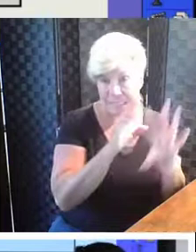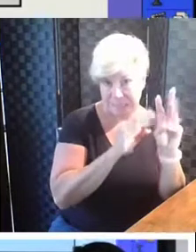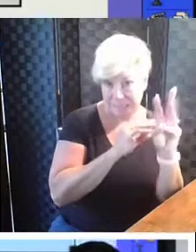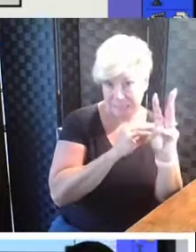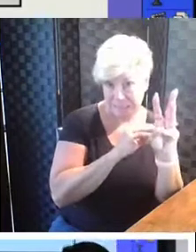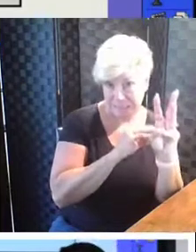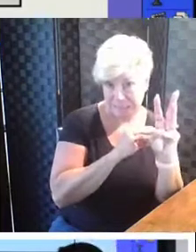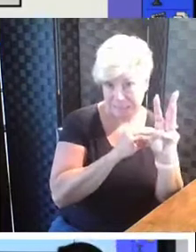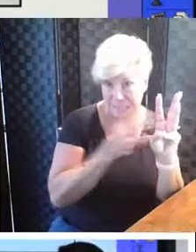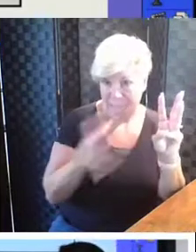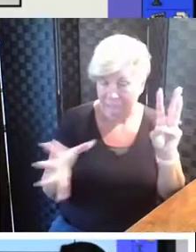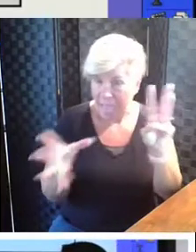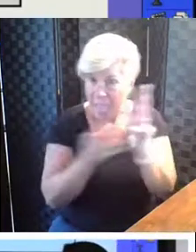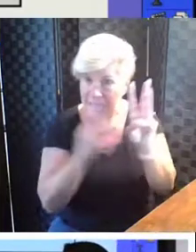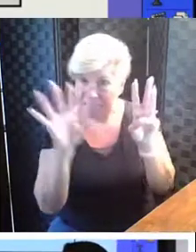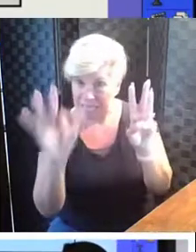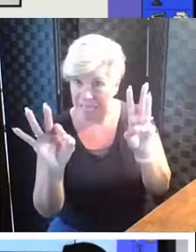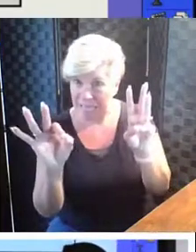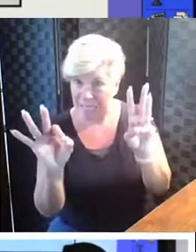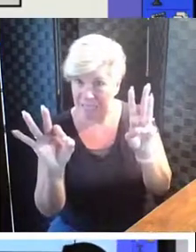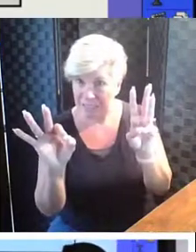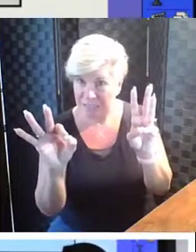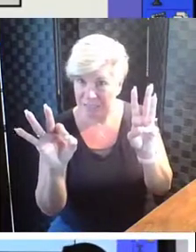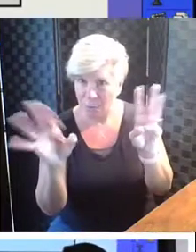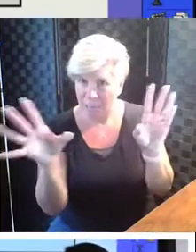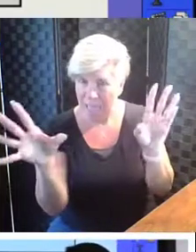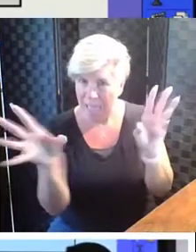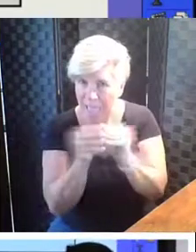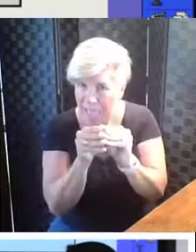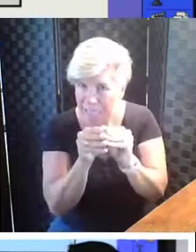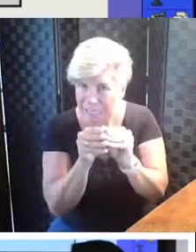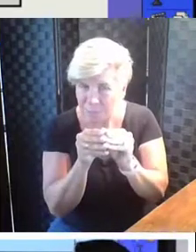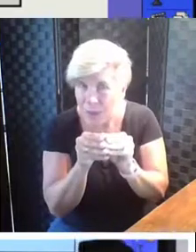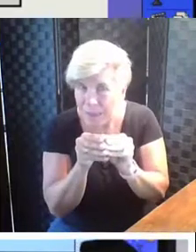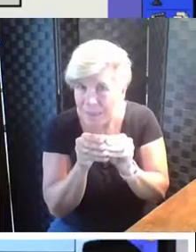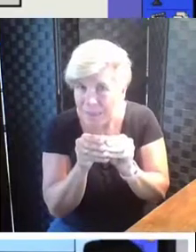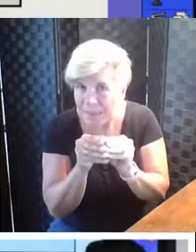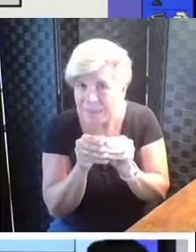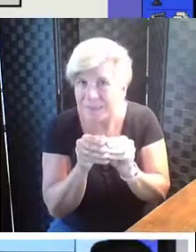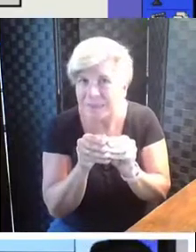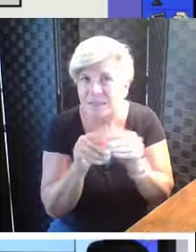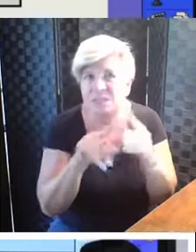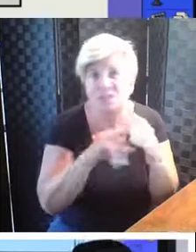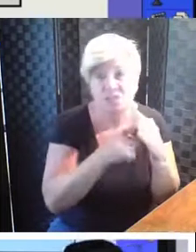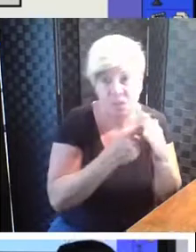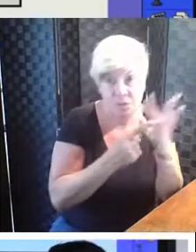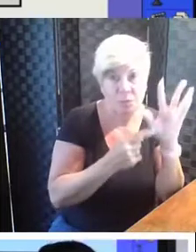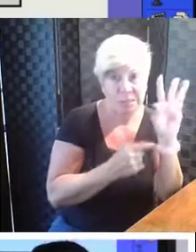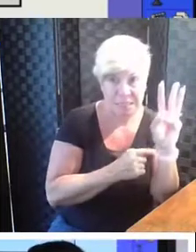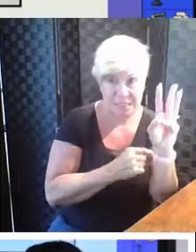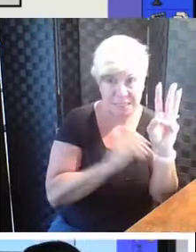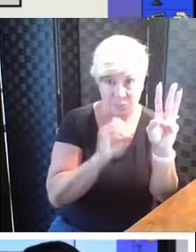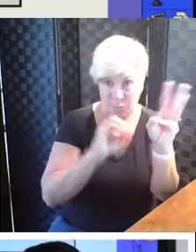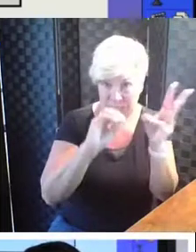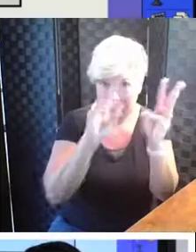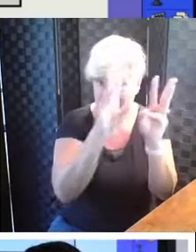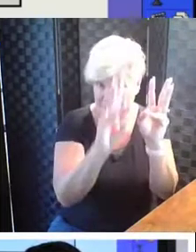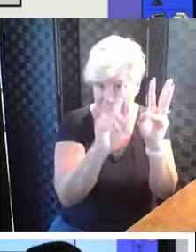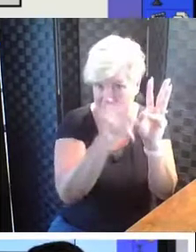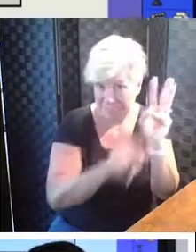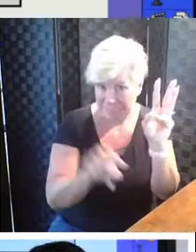bows, we added 9 more, so we know we're going to put them together. So we started with 6,